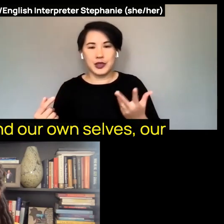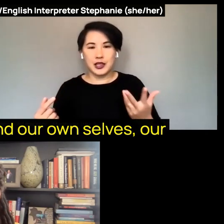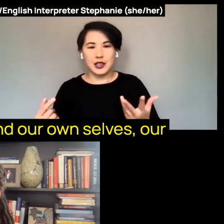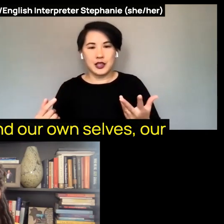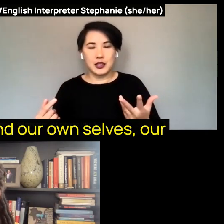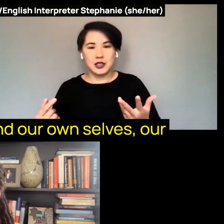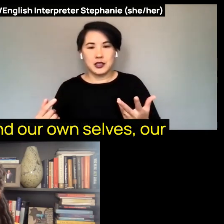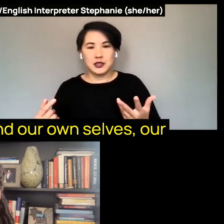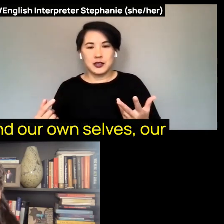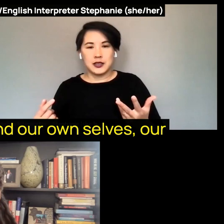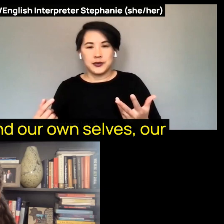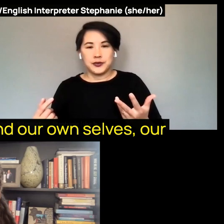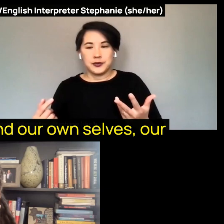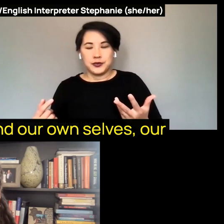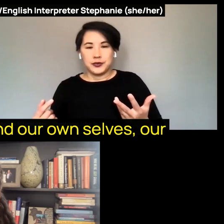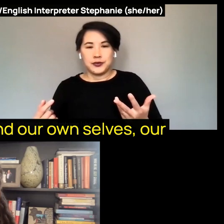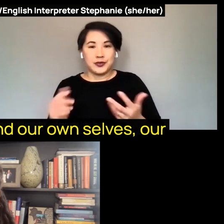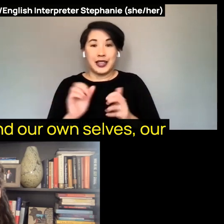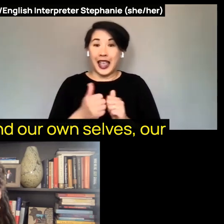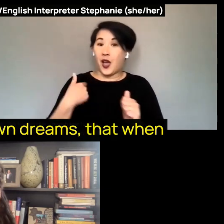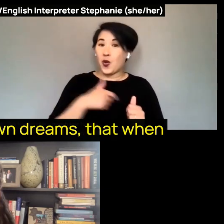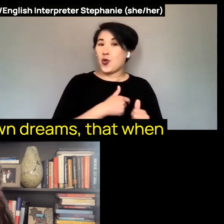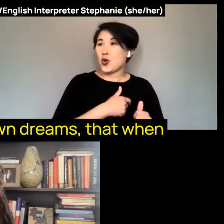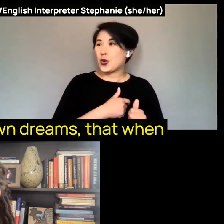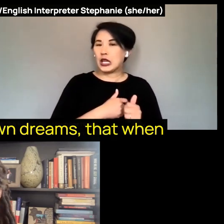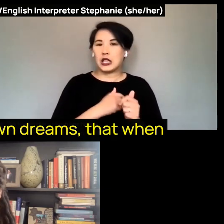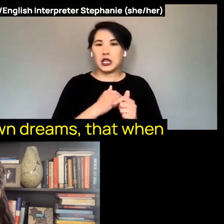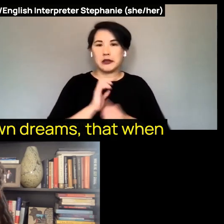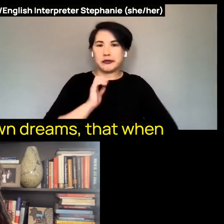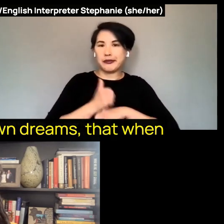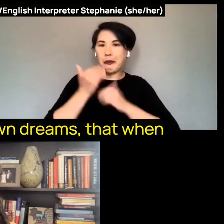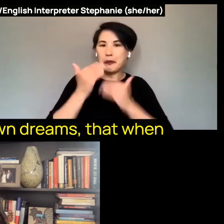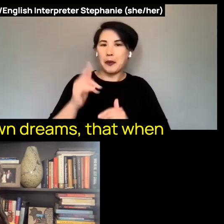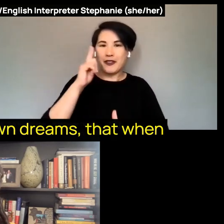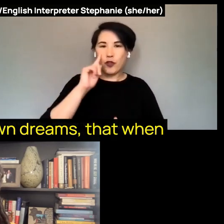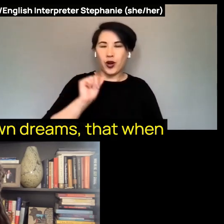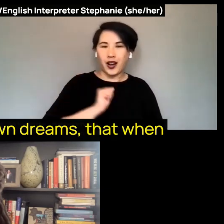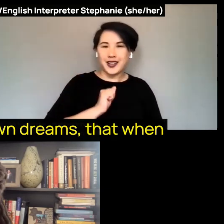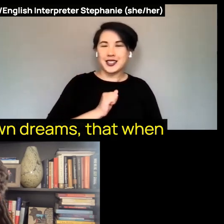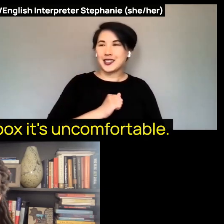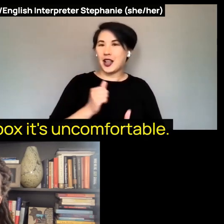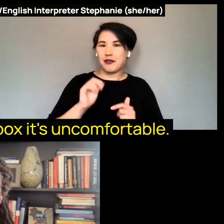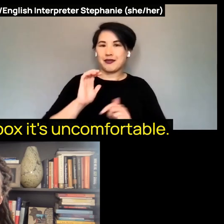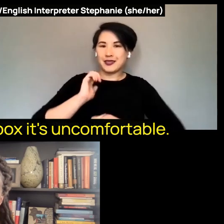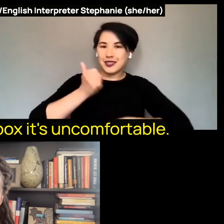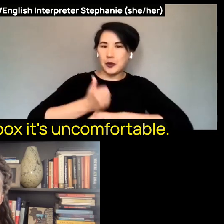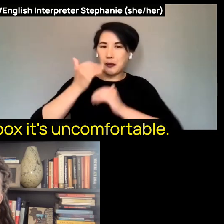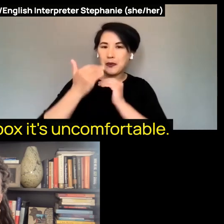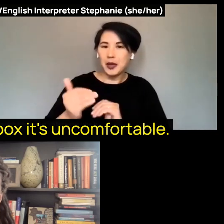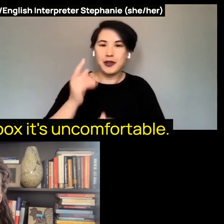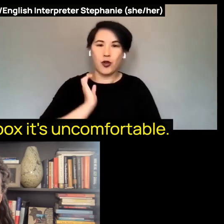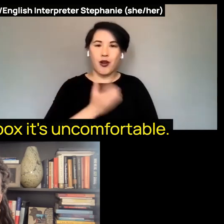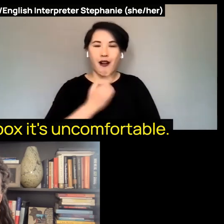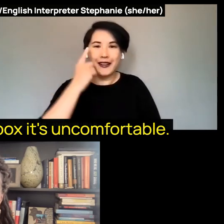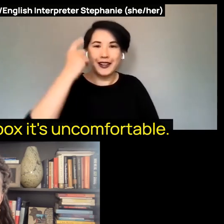put parameters around our own selves, our own thoughts, our own dreams, that when you find